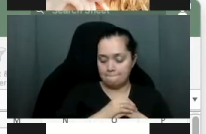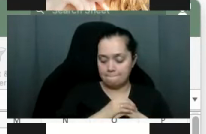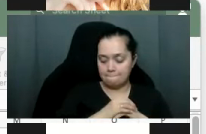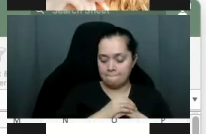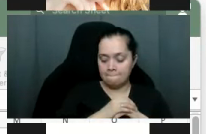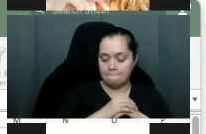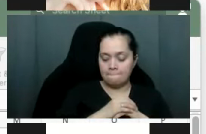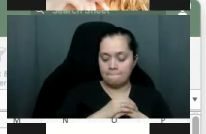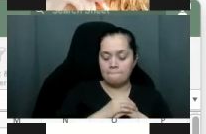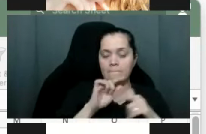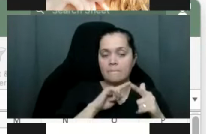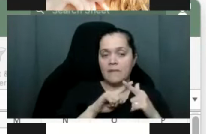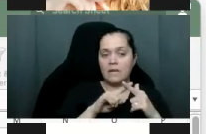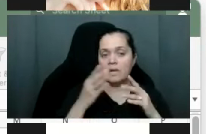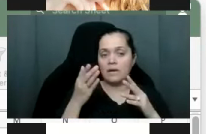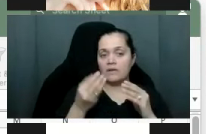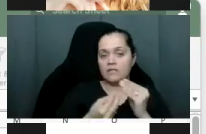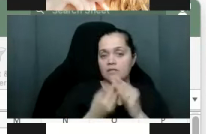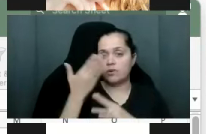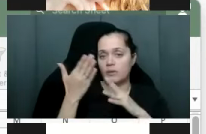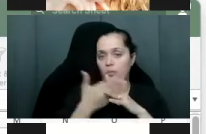got spring break.